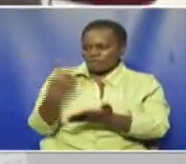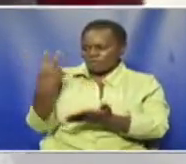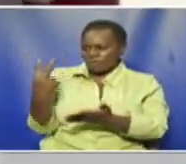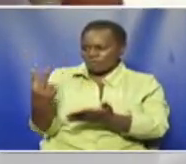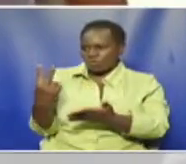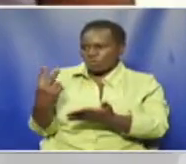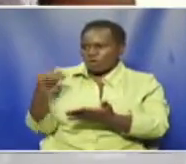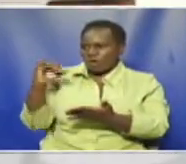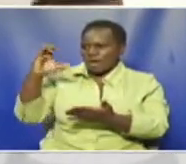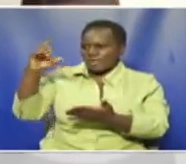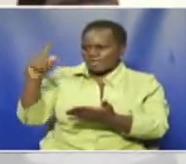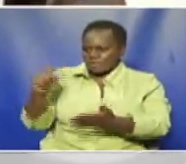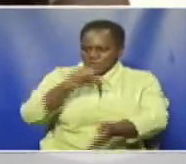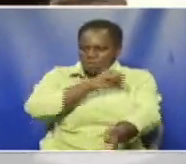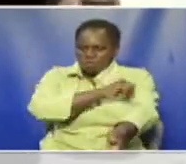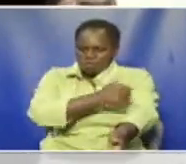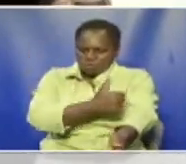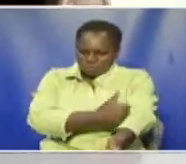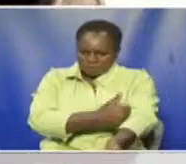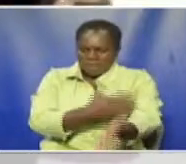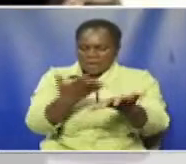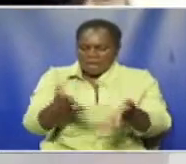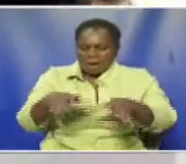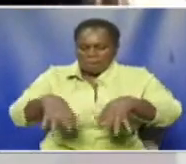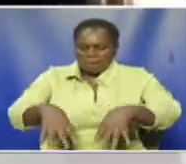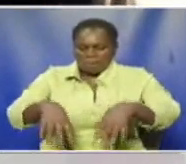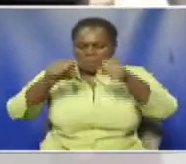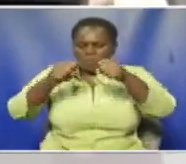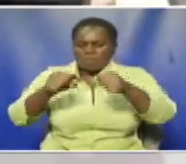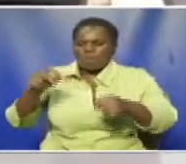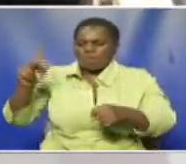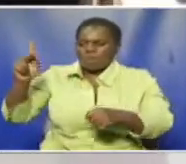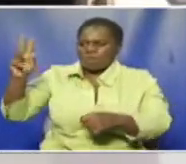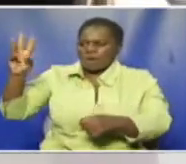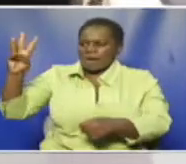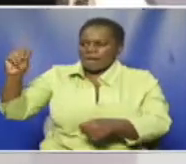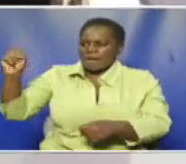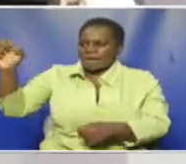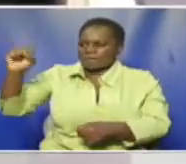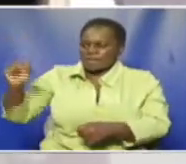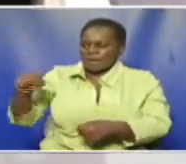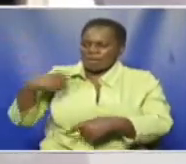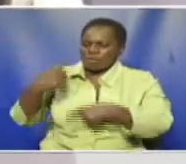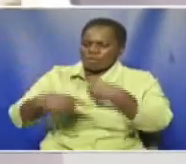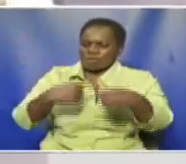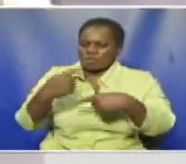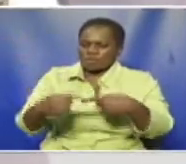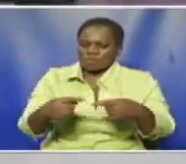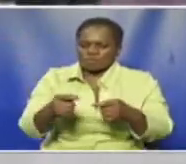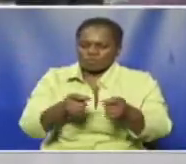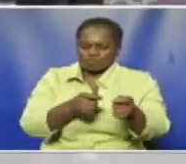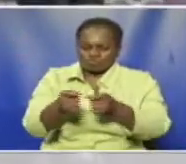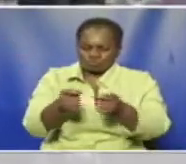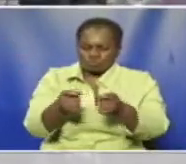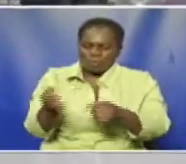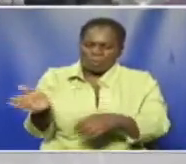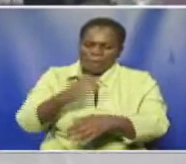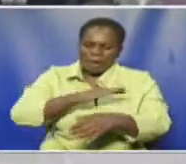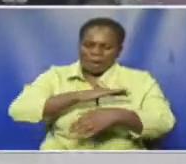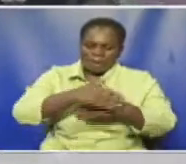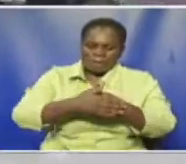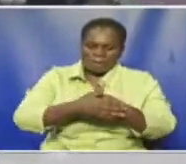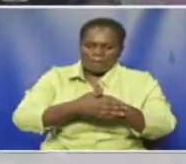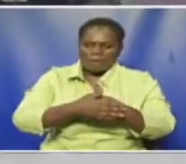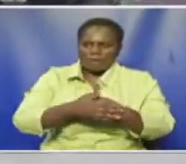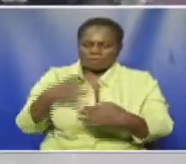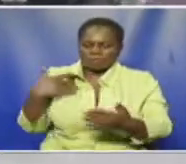from the ICT Authority have now taken charge of KEMSA, even as the authority continues to steer its way to recovery.